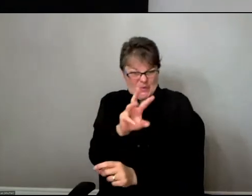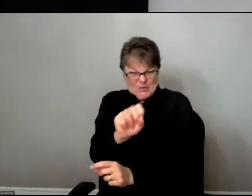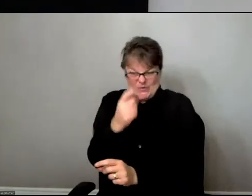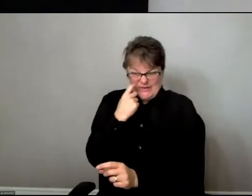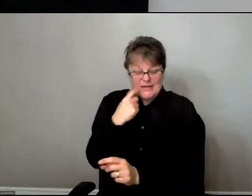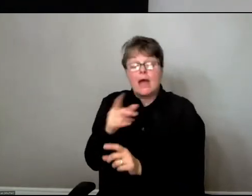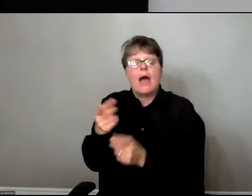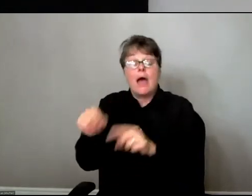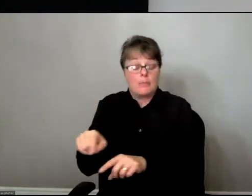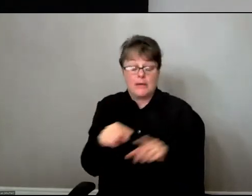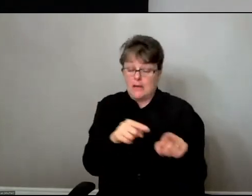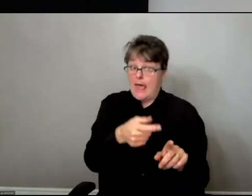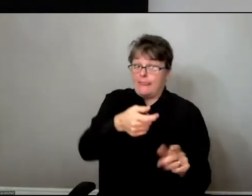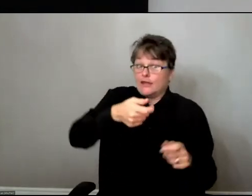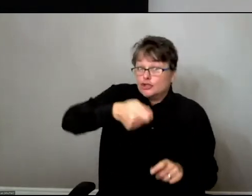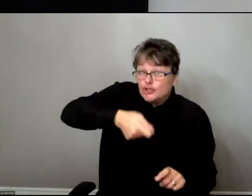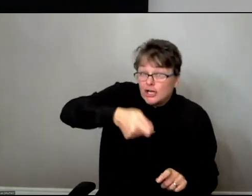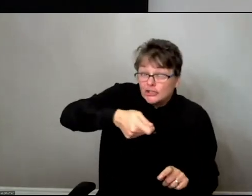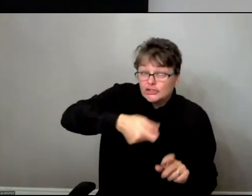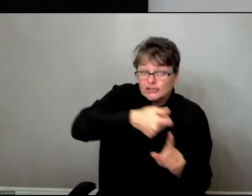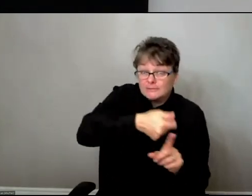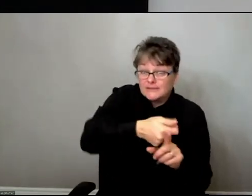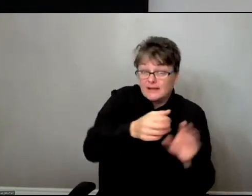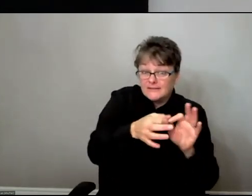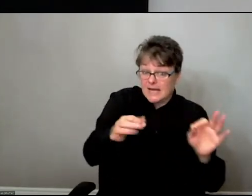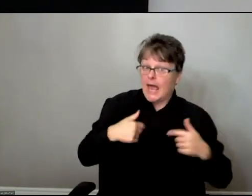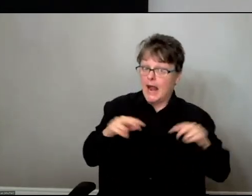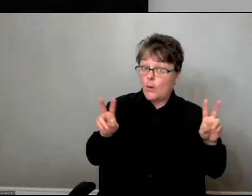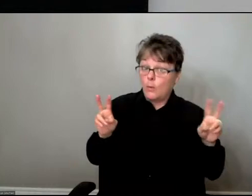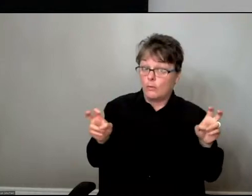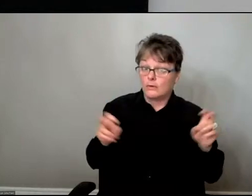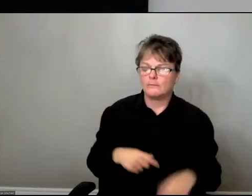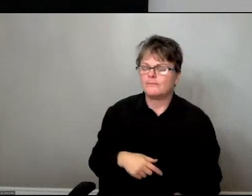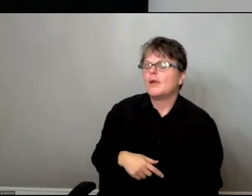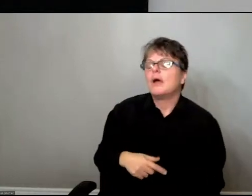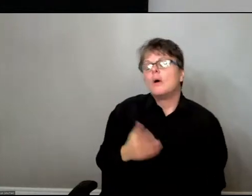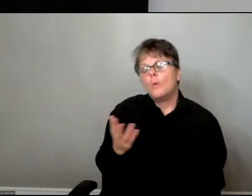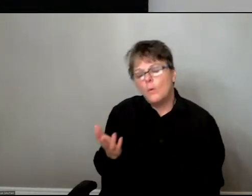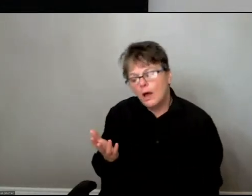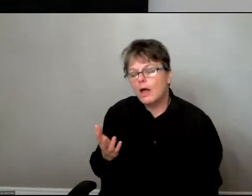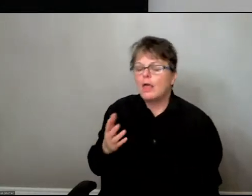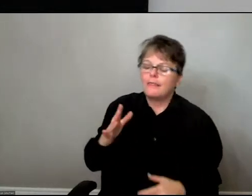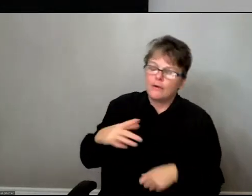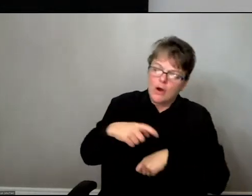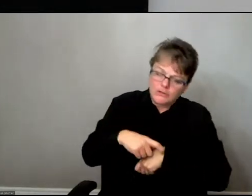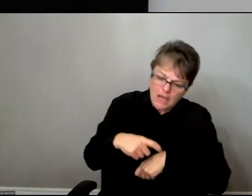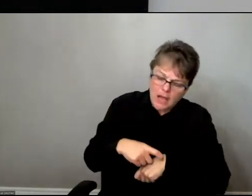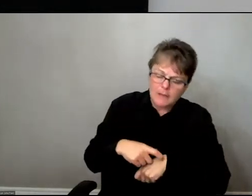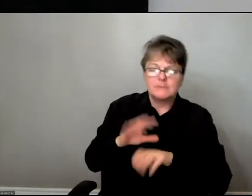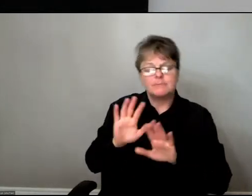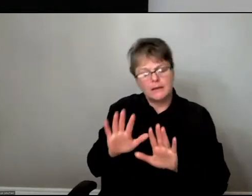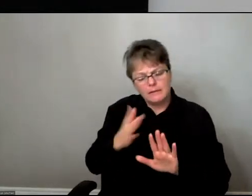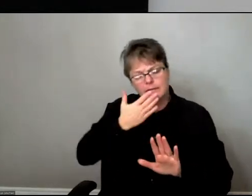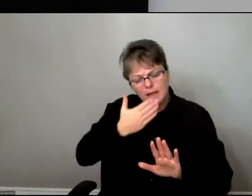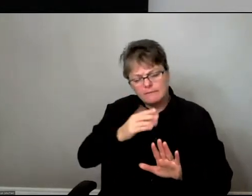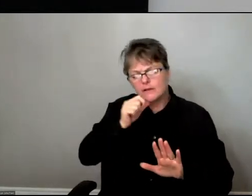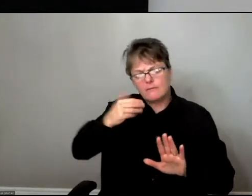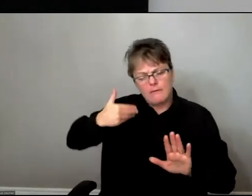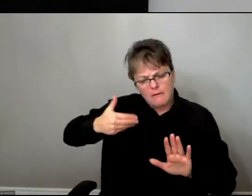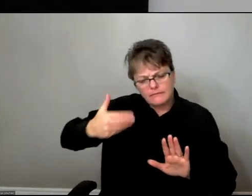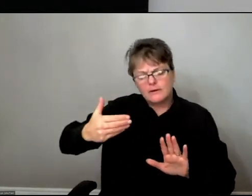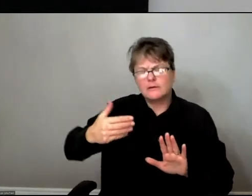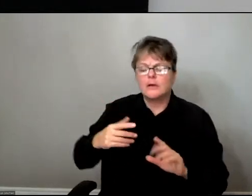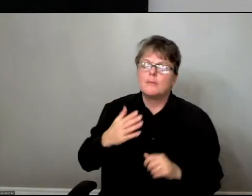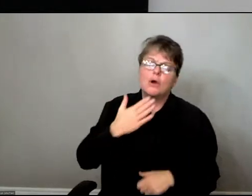saying, and I quote, "There are times, thankfully rare, when otherwise good people